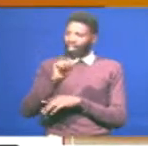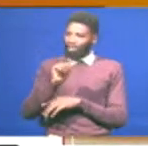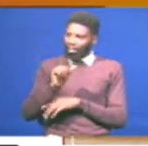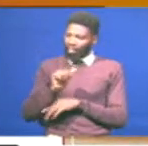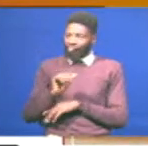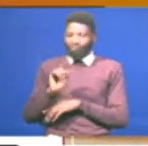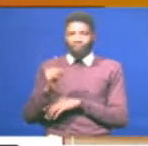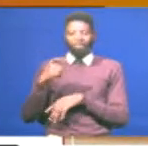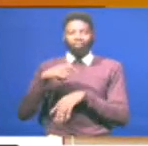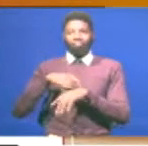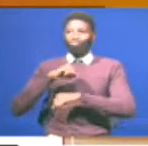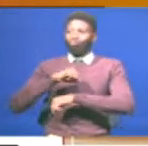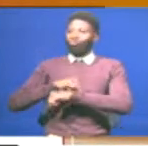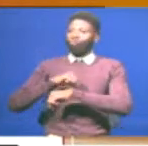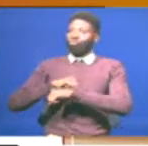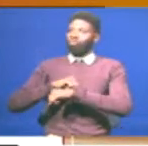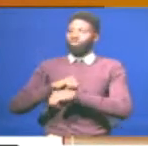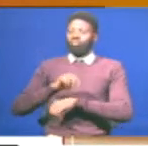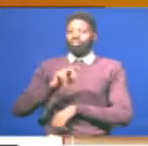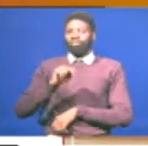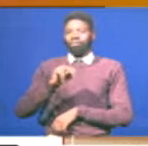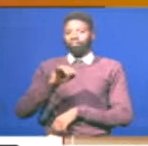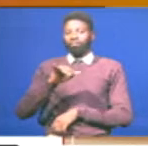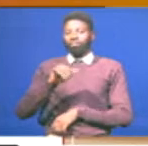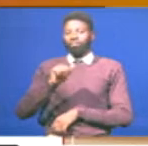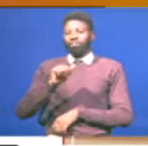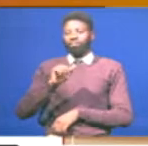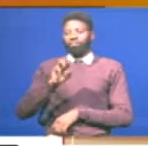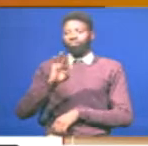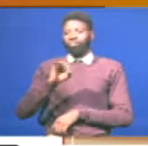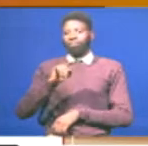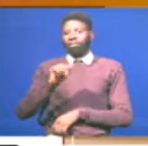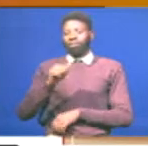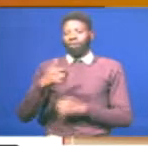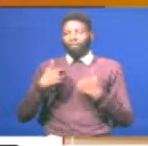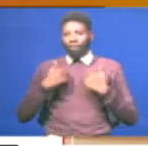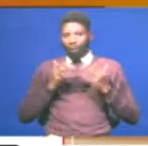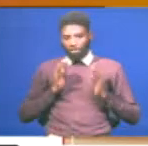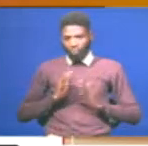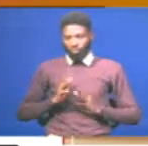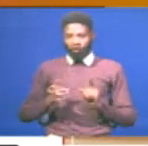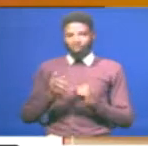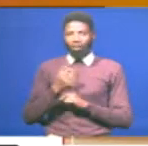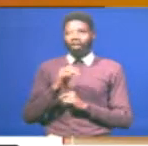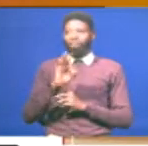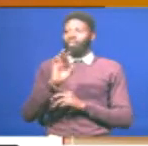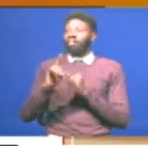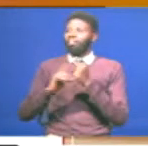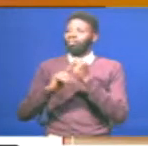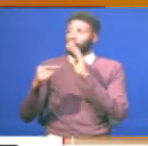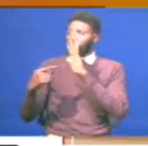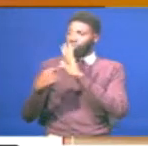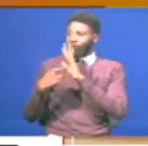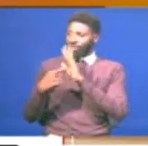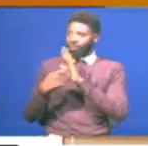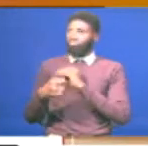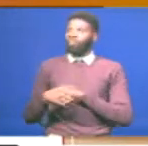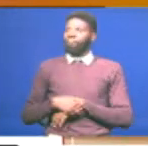school, Nyawita, was getting somebody with 36 points at our time. And I think it took about